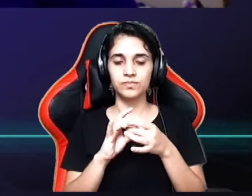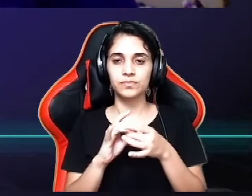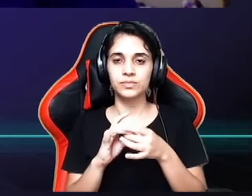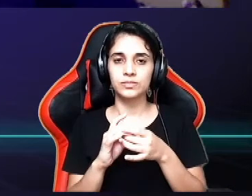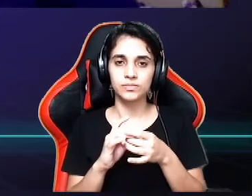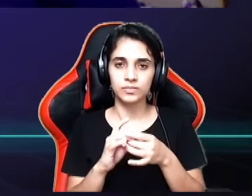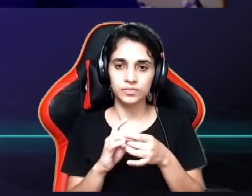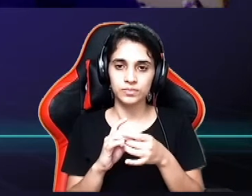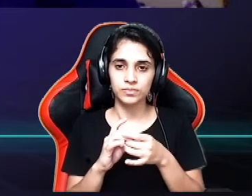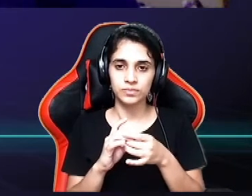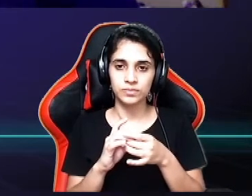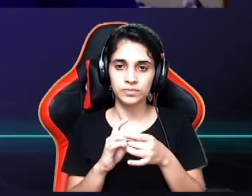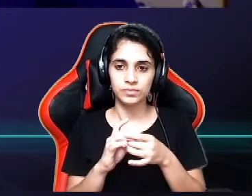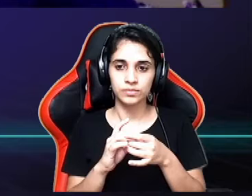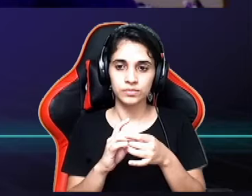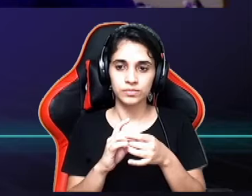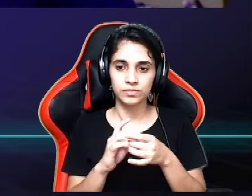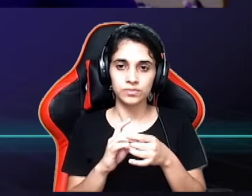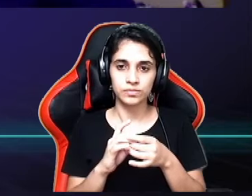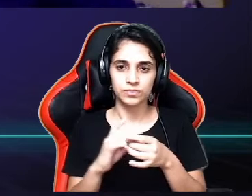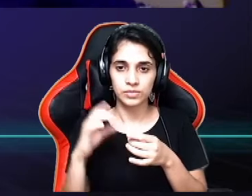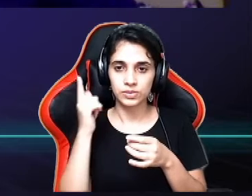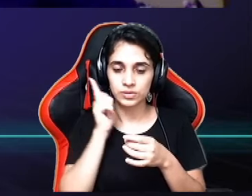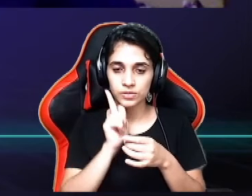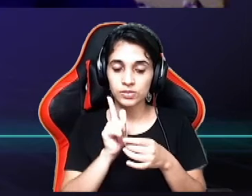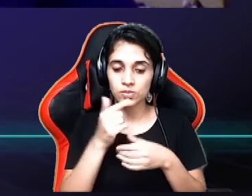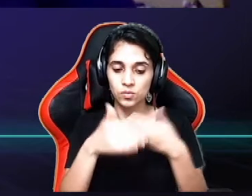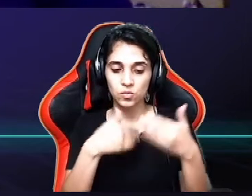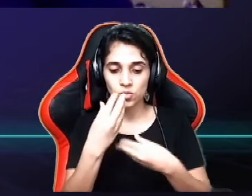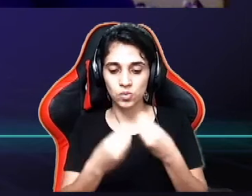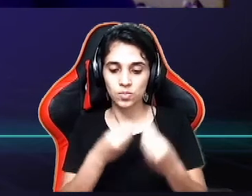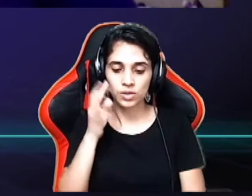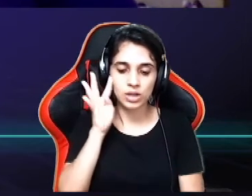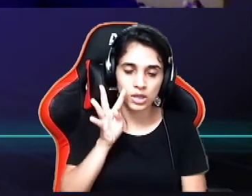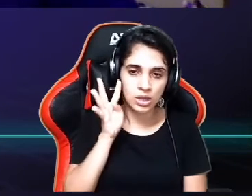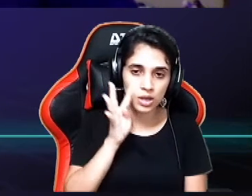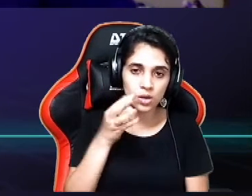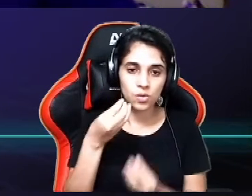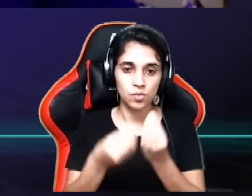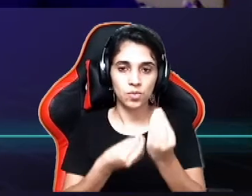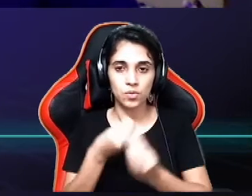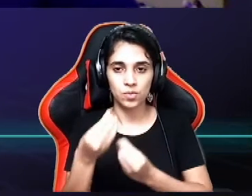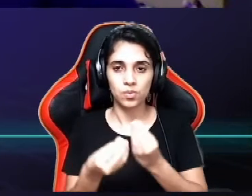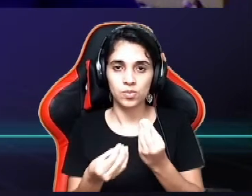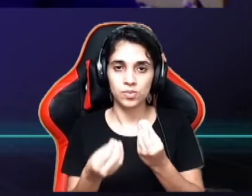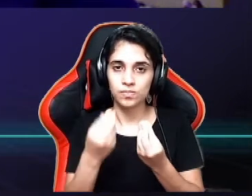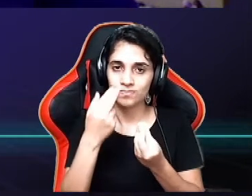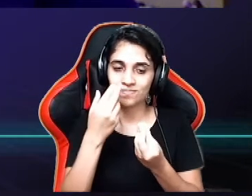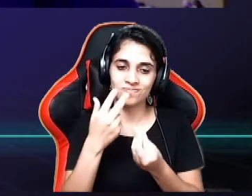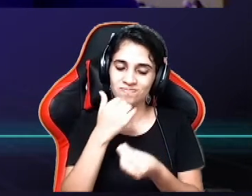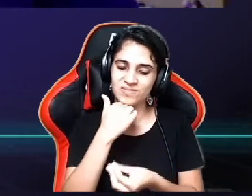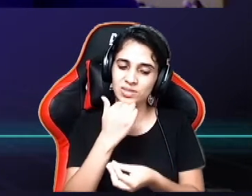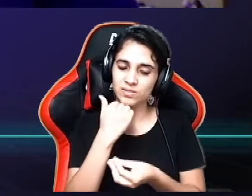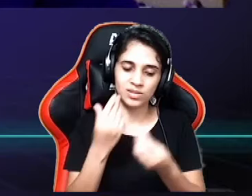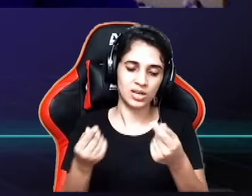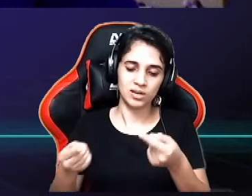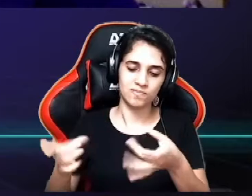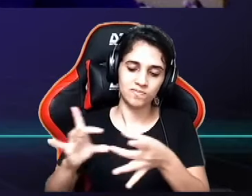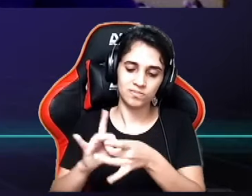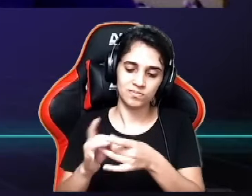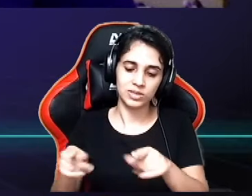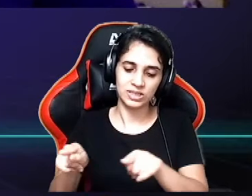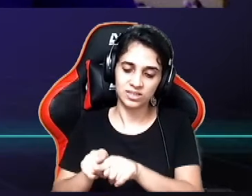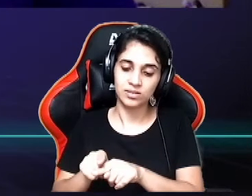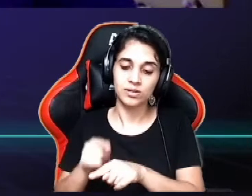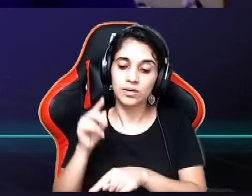been doing uh, frequently to see to what extent that is working, that's cool, or it's not,